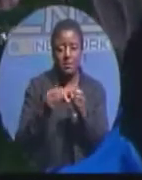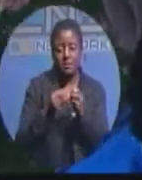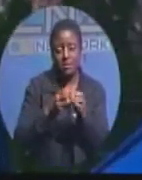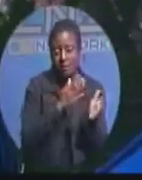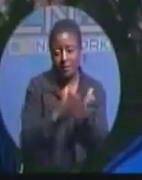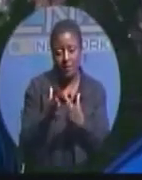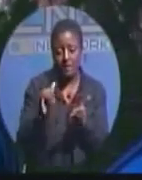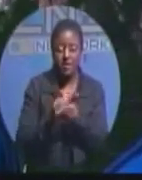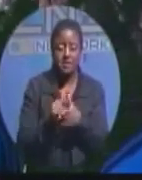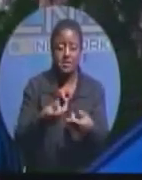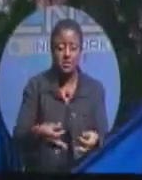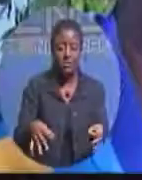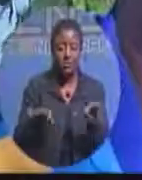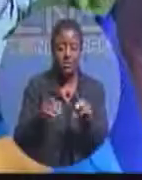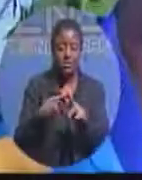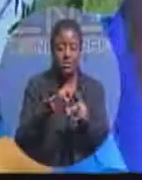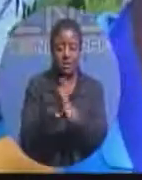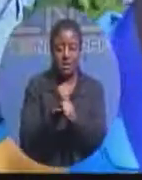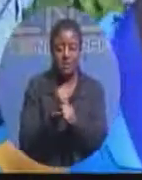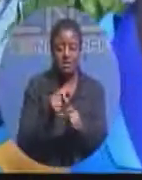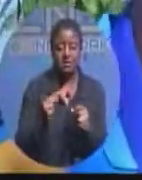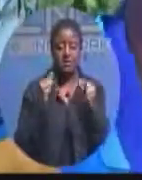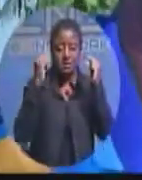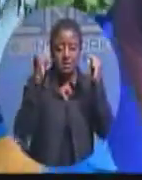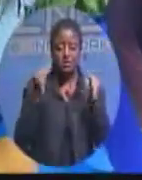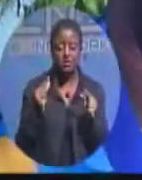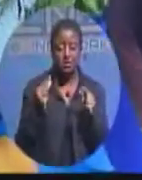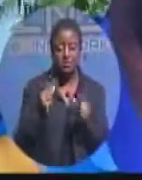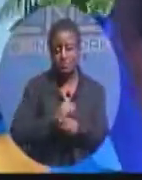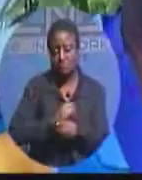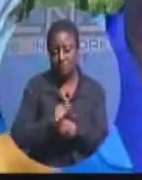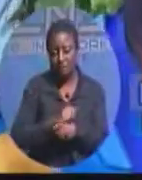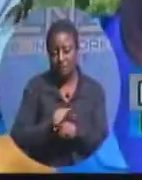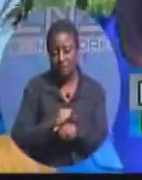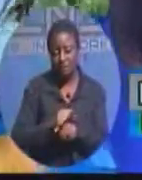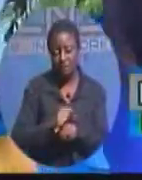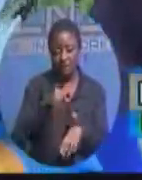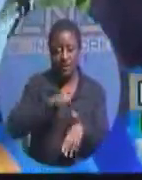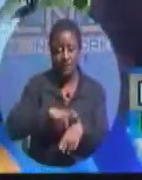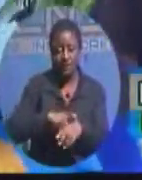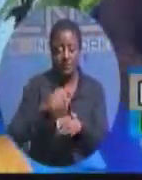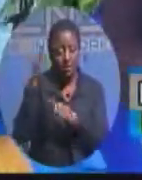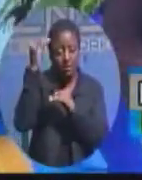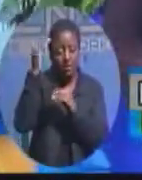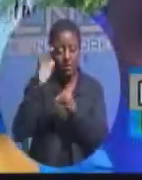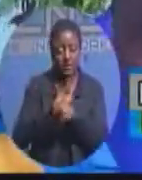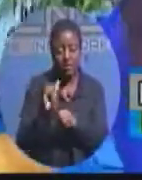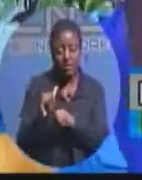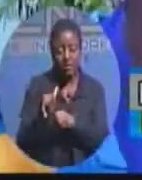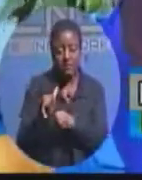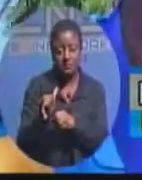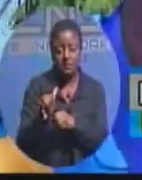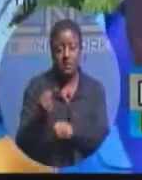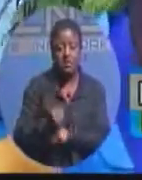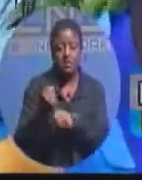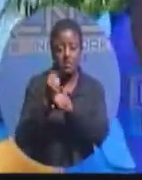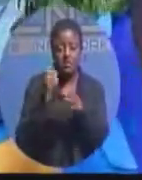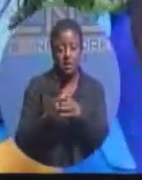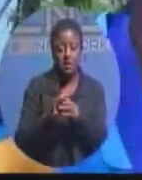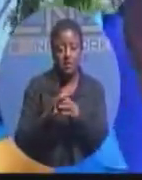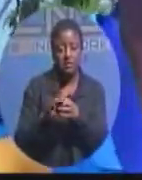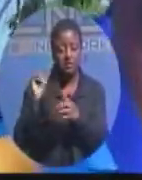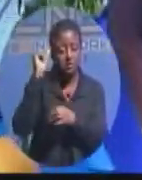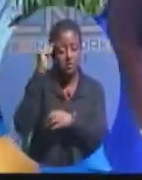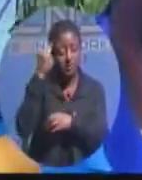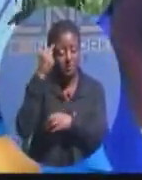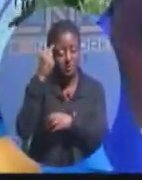that's important for us to get the gym time. Hopefully with support of the country, the government, our people, our family, we would make